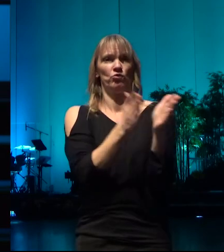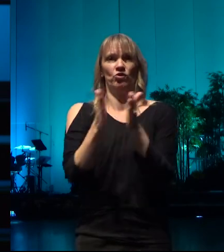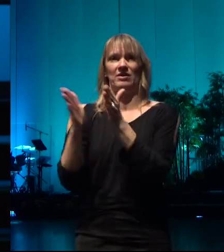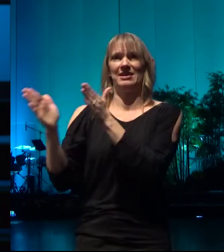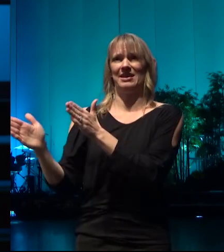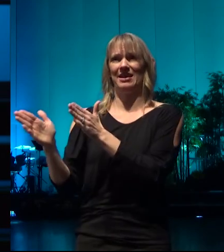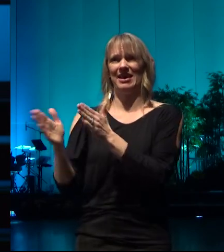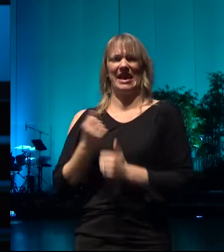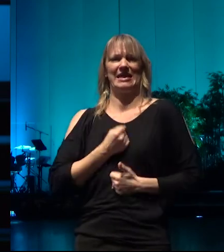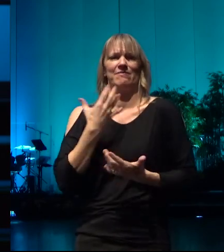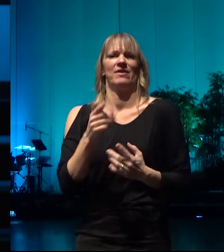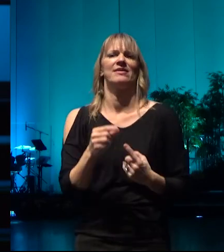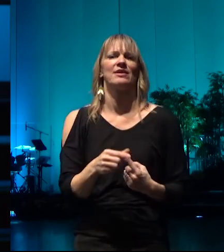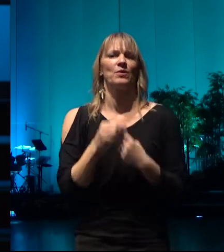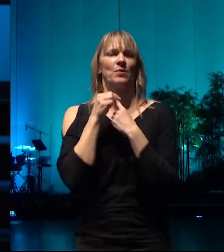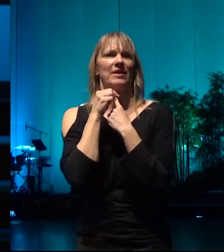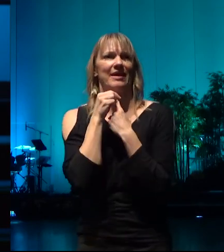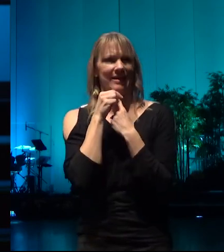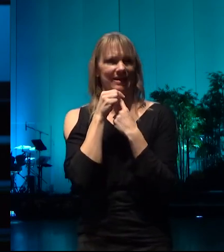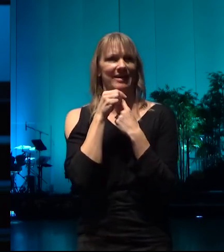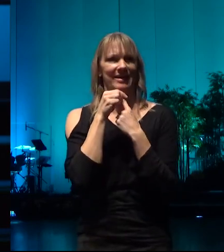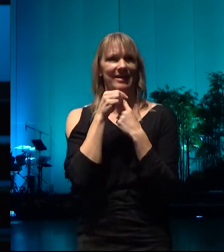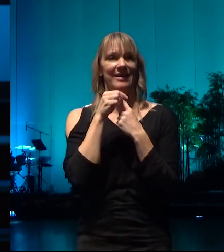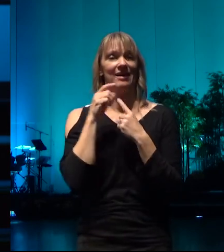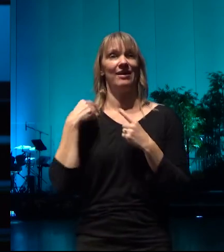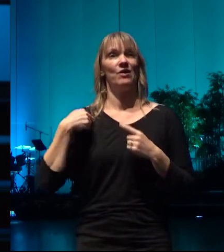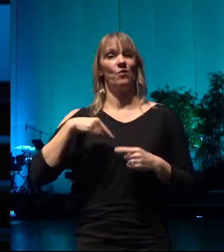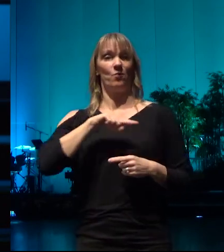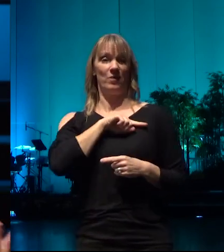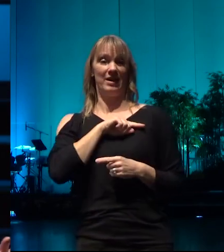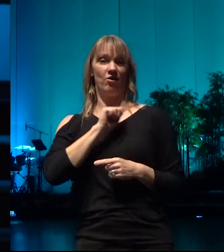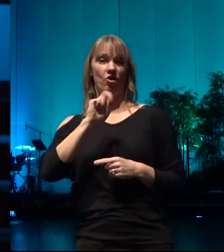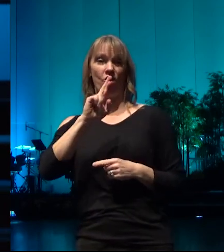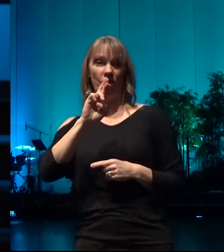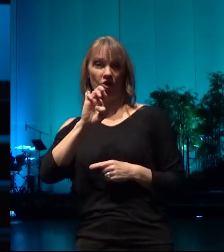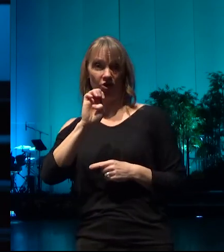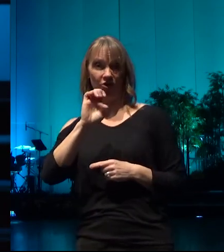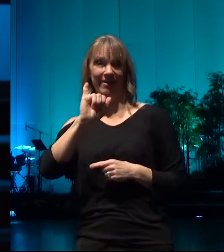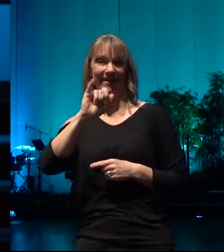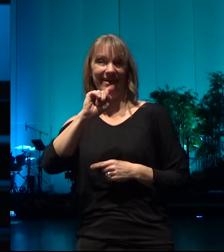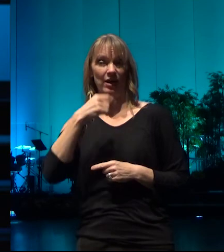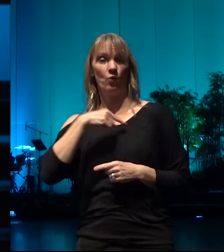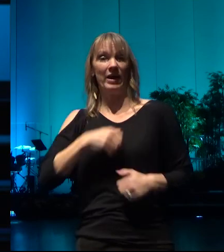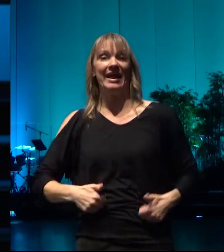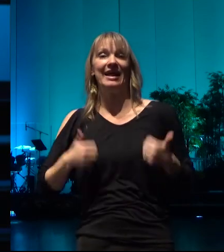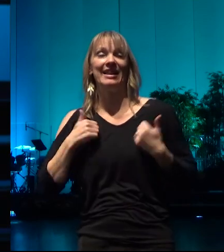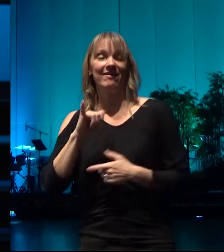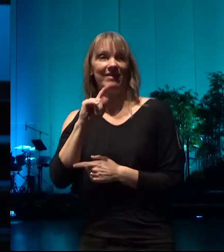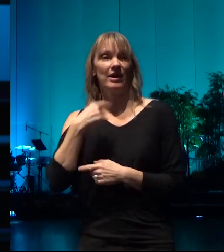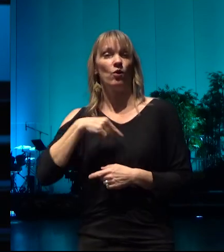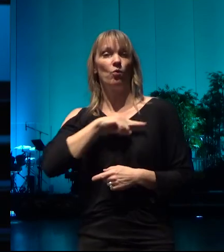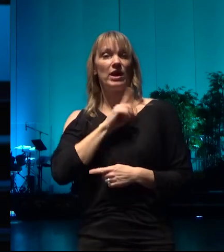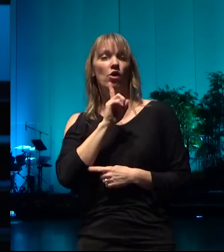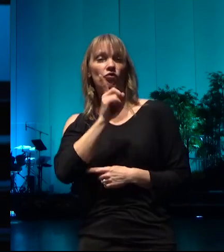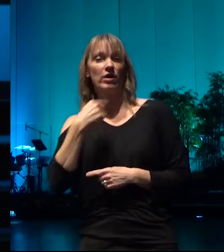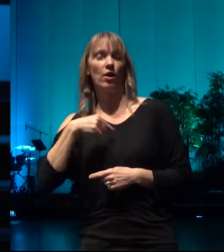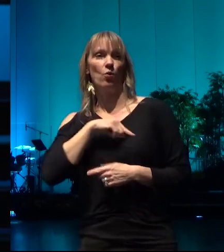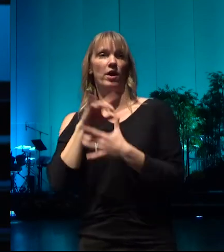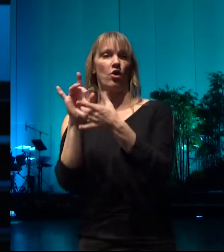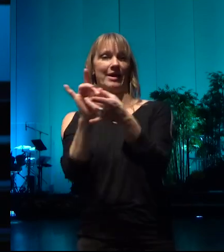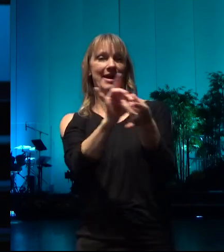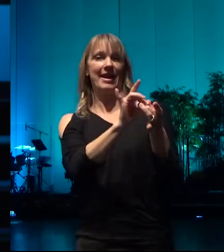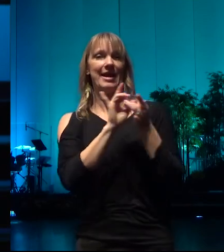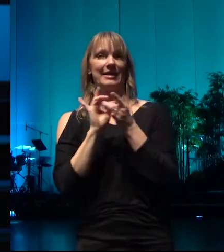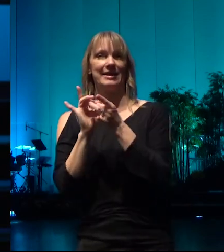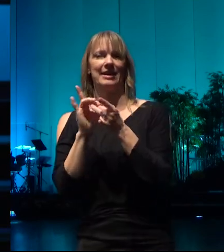And I'm so grateful that this is the truth of us now. As I release this word into the action of that law that makes it so, I simply let